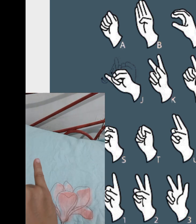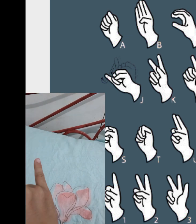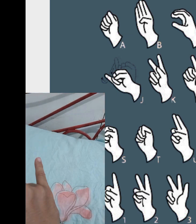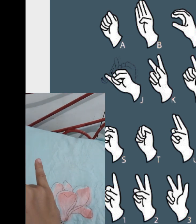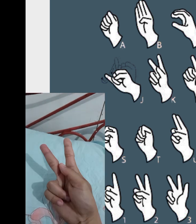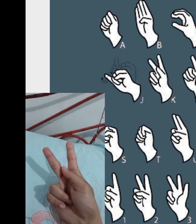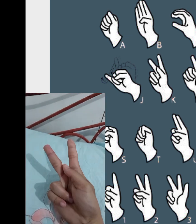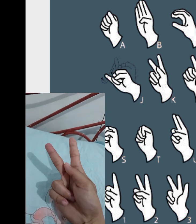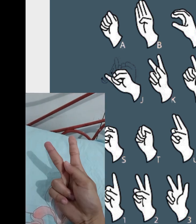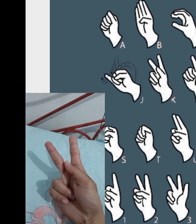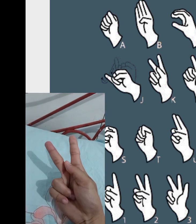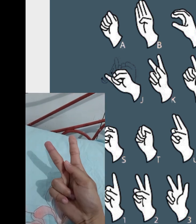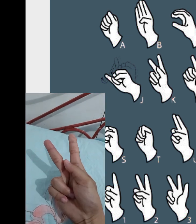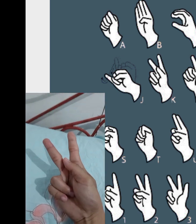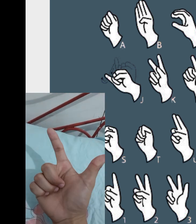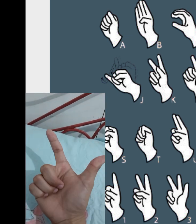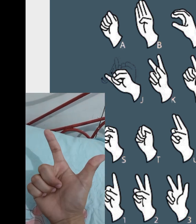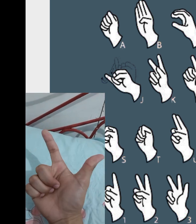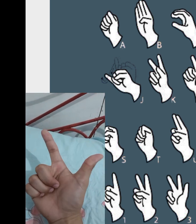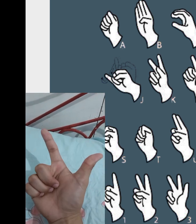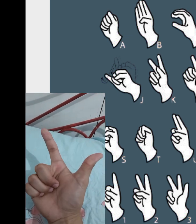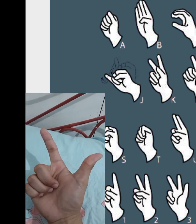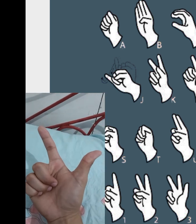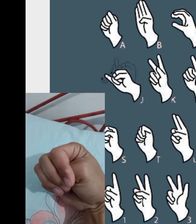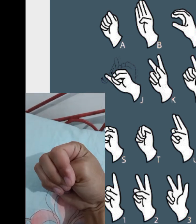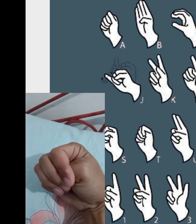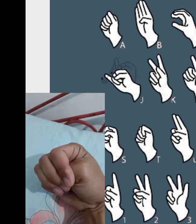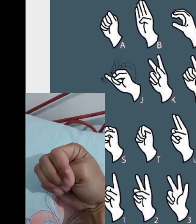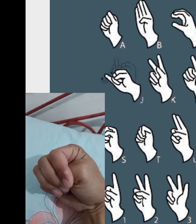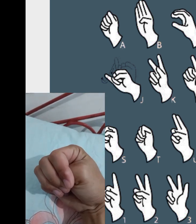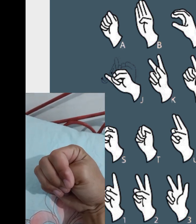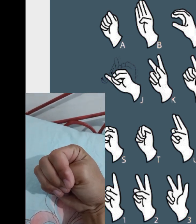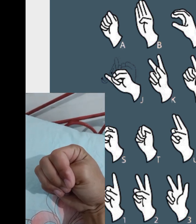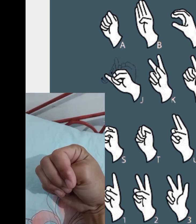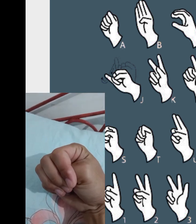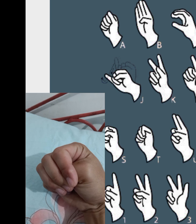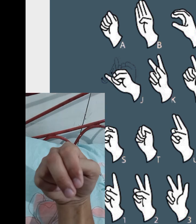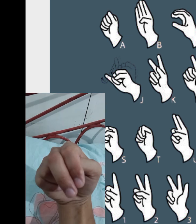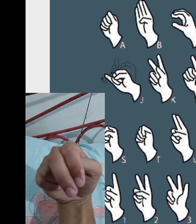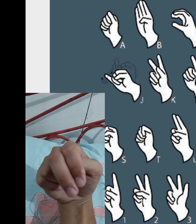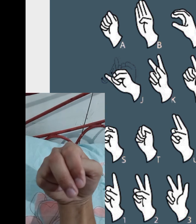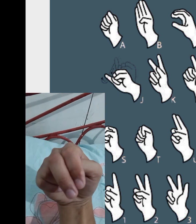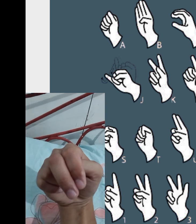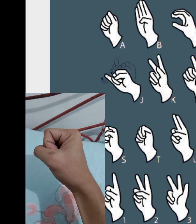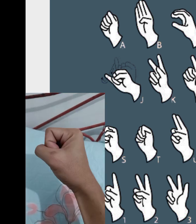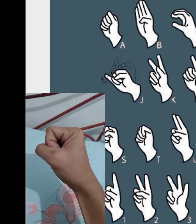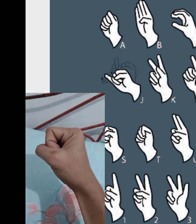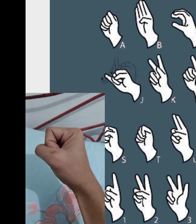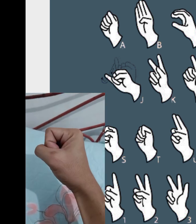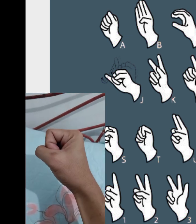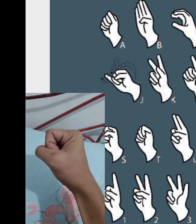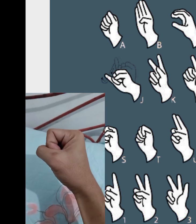J, K, L, M, N,